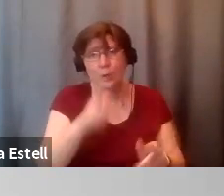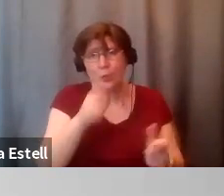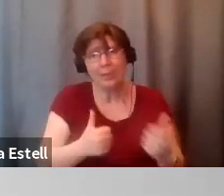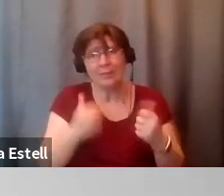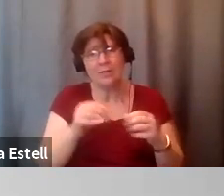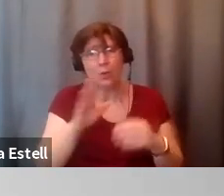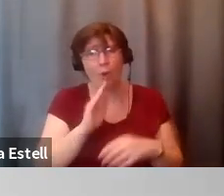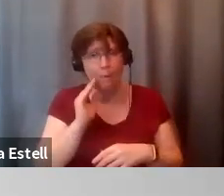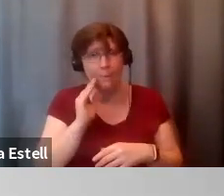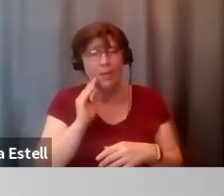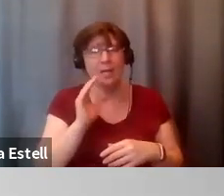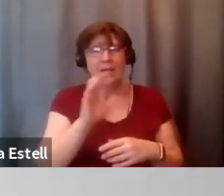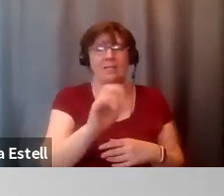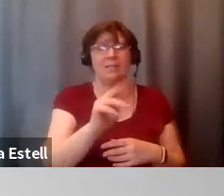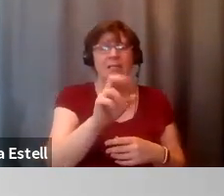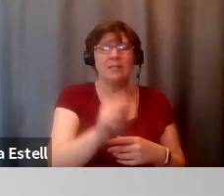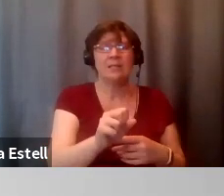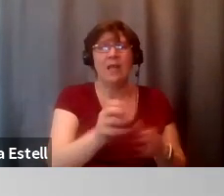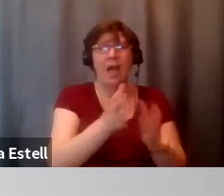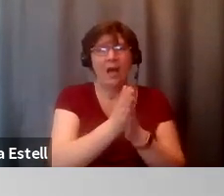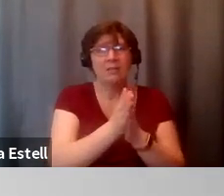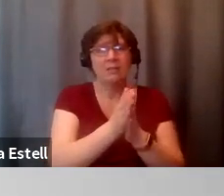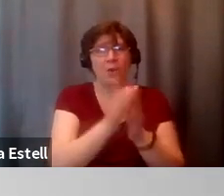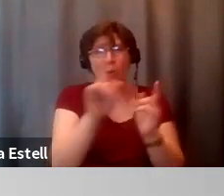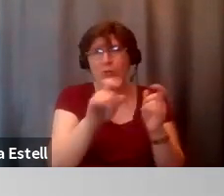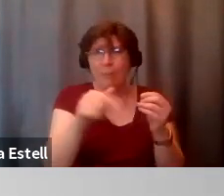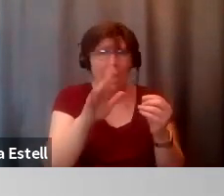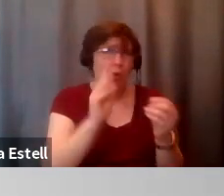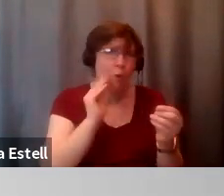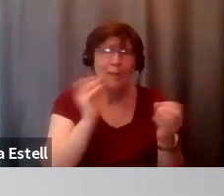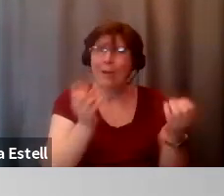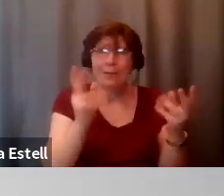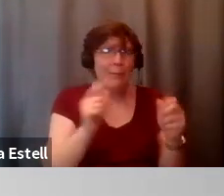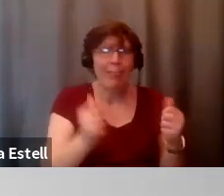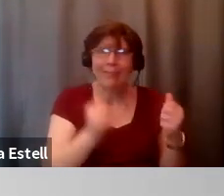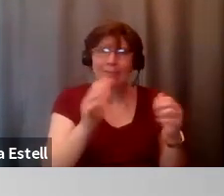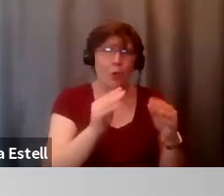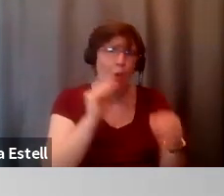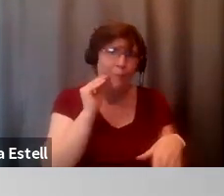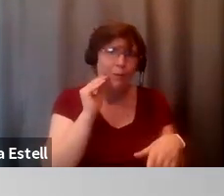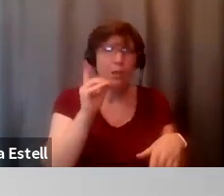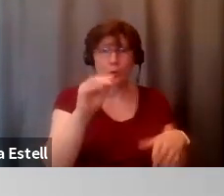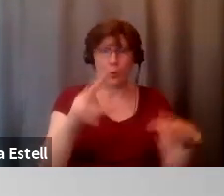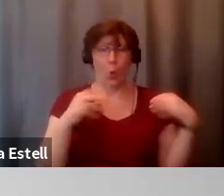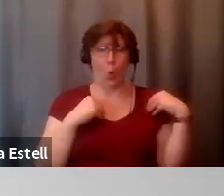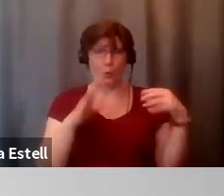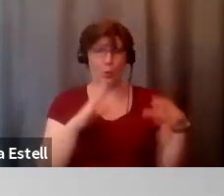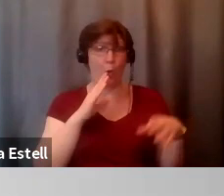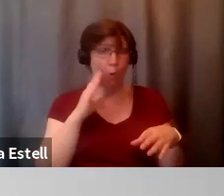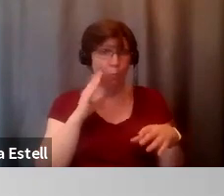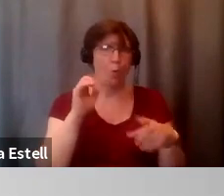home. The census asks these questions about your home. How many people live in your home? Do you own your home or rent